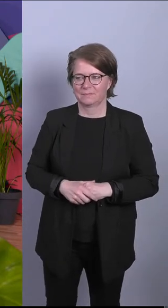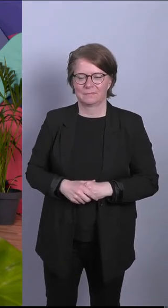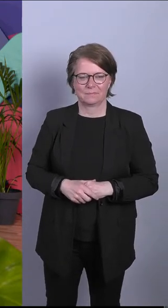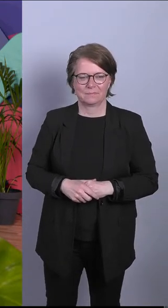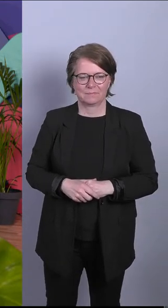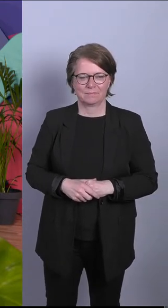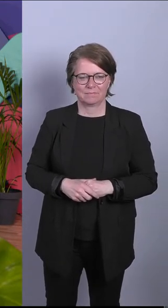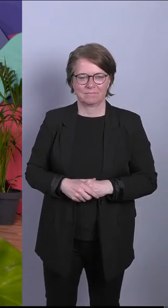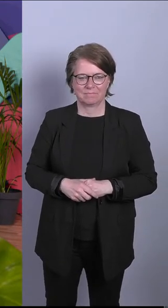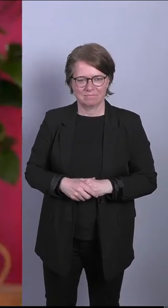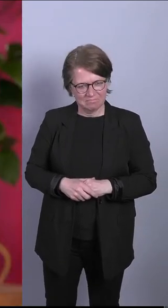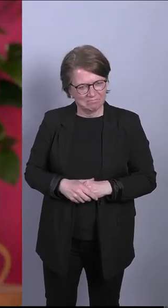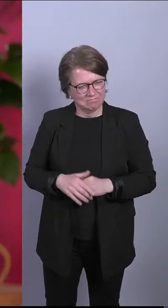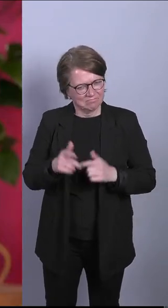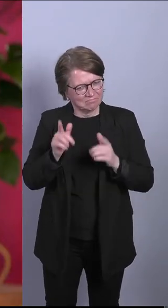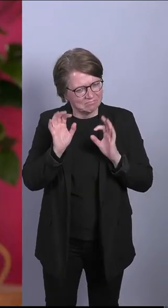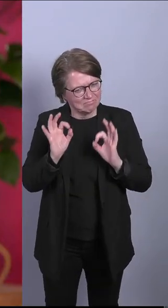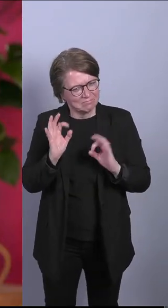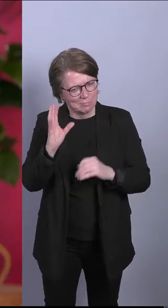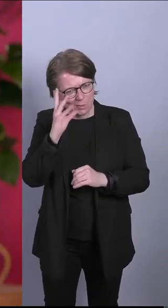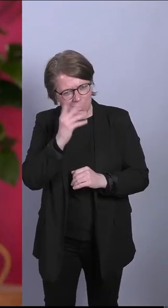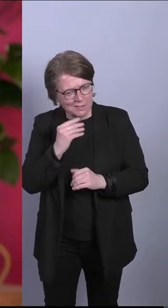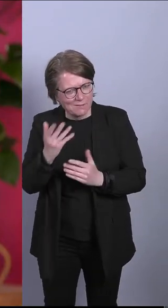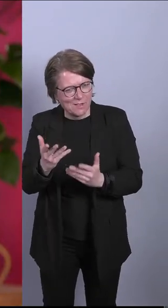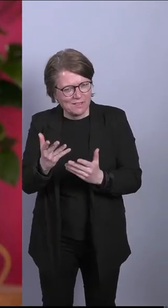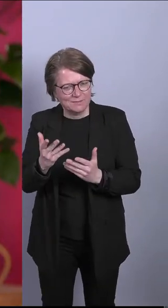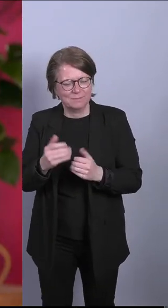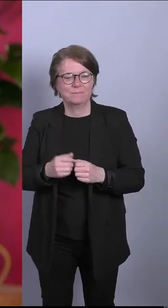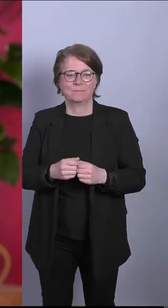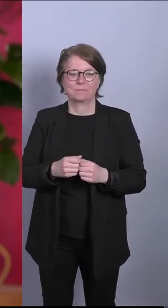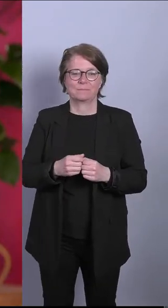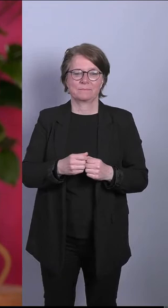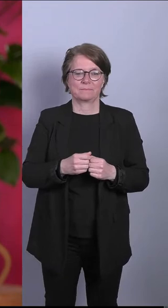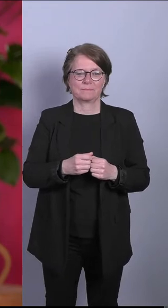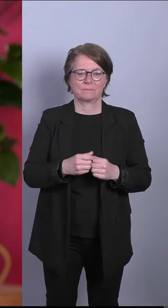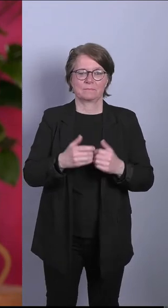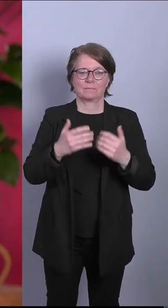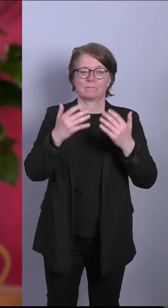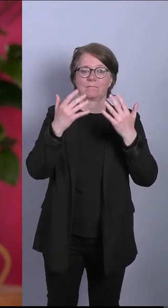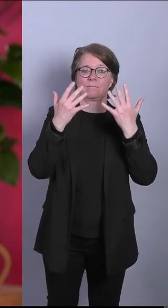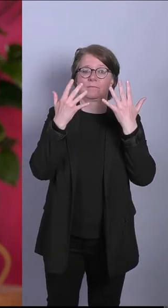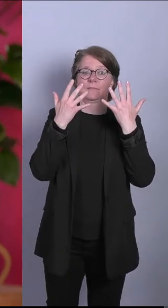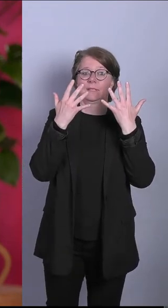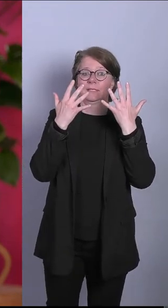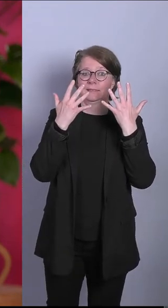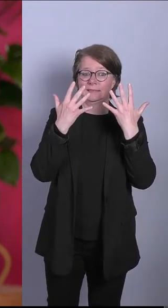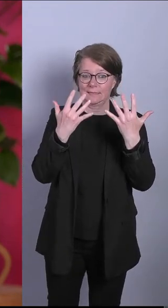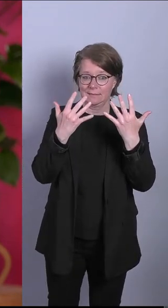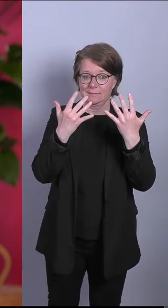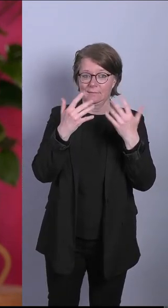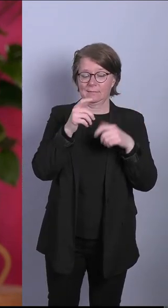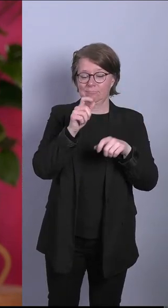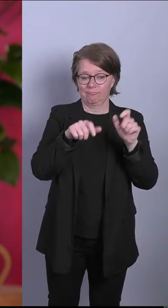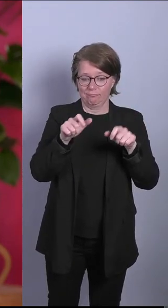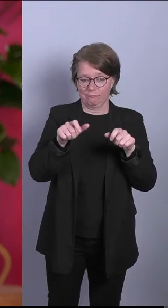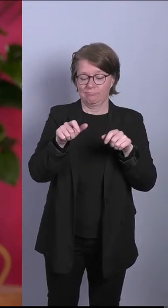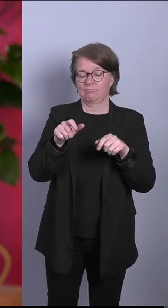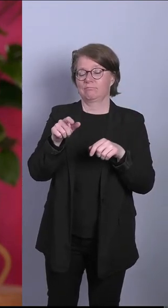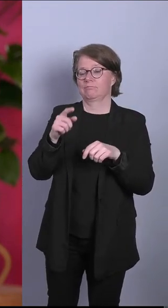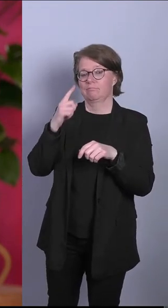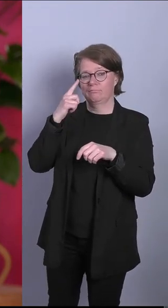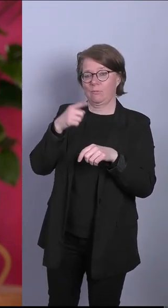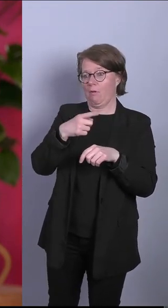Fantastic. So you are a team of 10, being responsible for thousands of volunteers. Is it even possible to get a personal connection